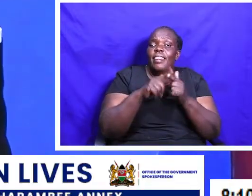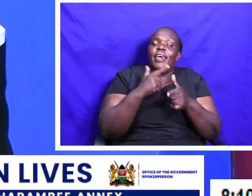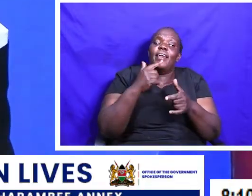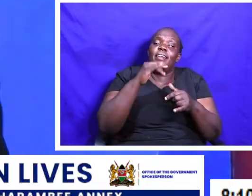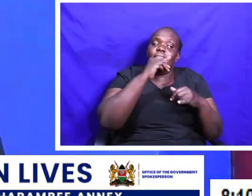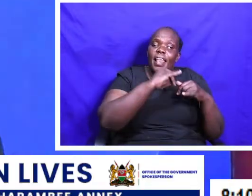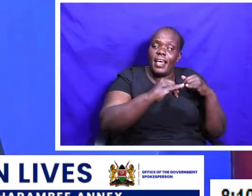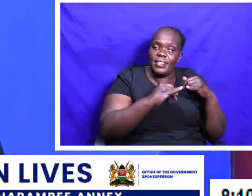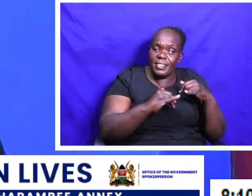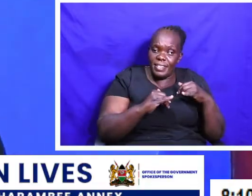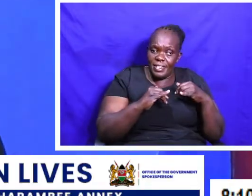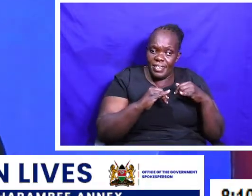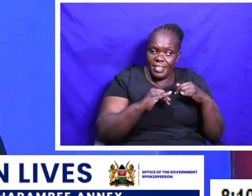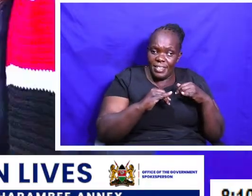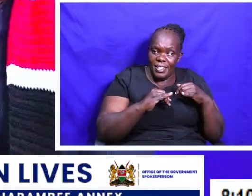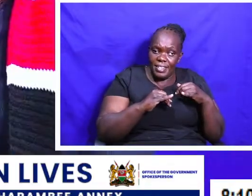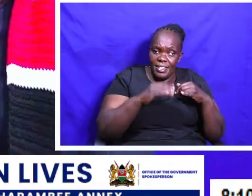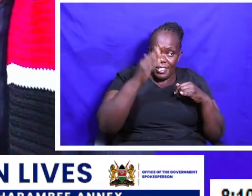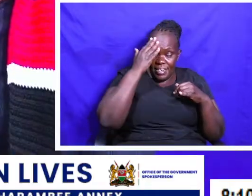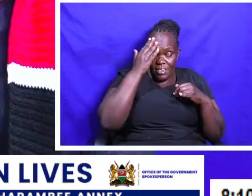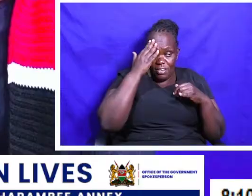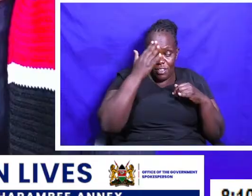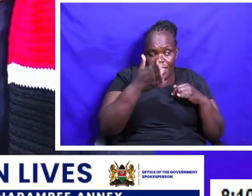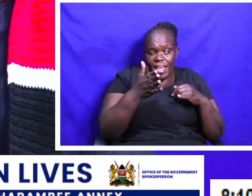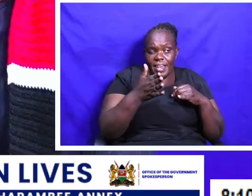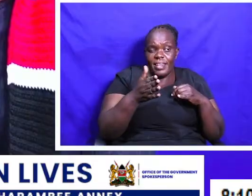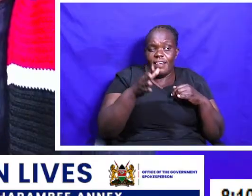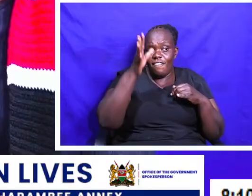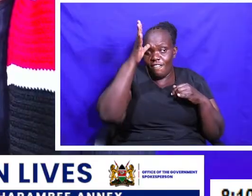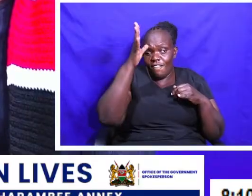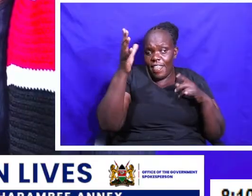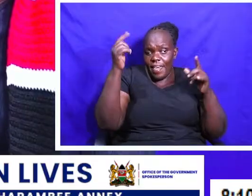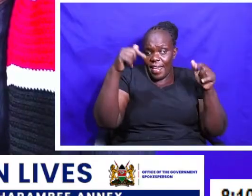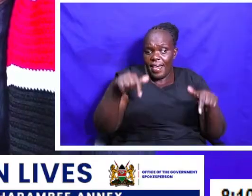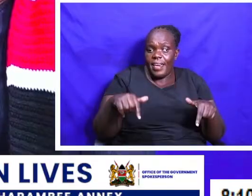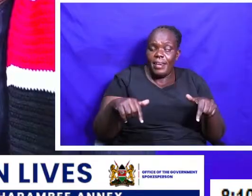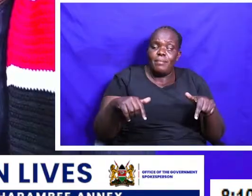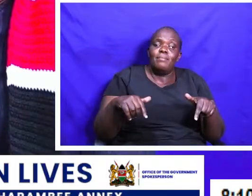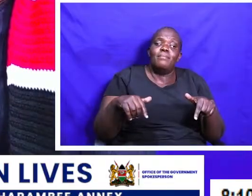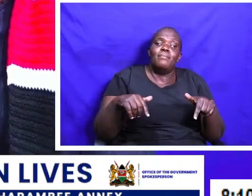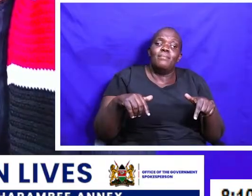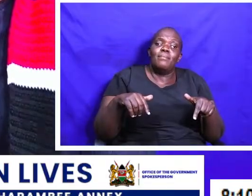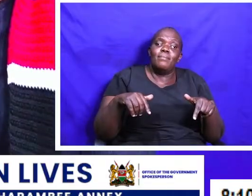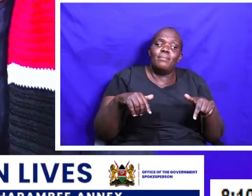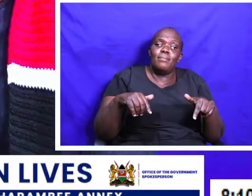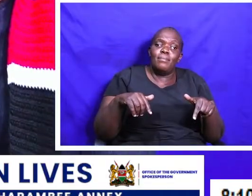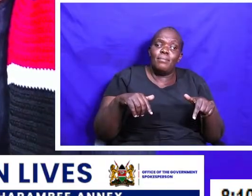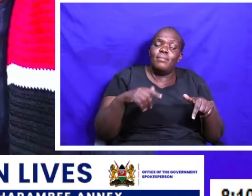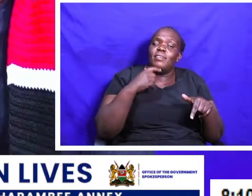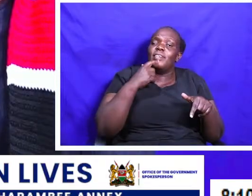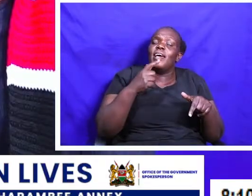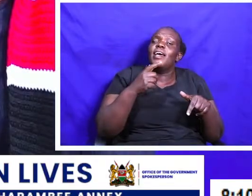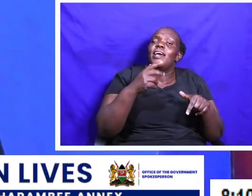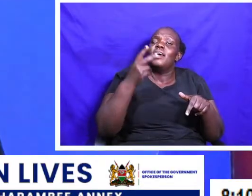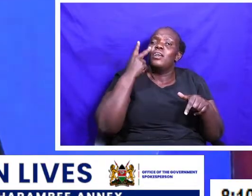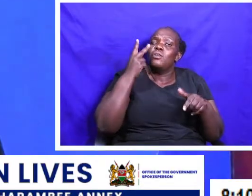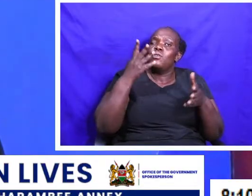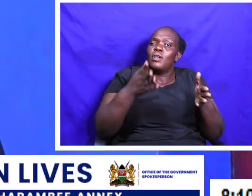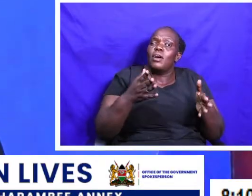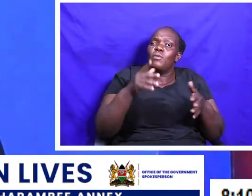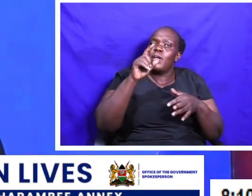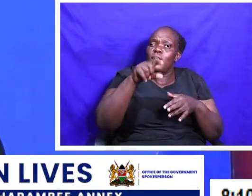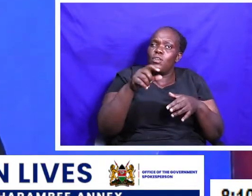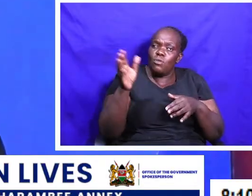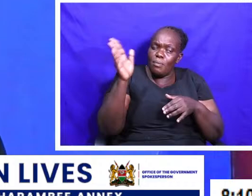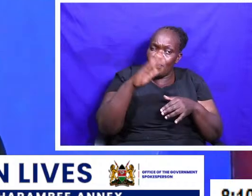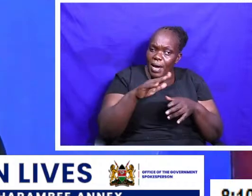now, eventually, I moved back. In fact, you know, my father came and he said, look, now we need you